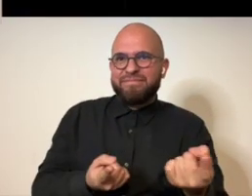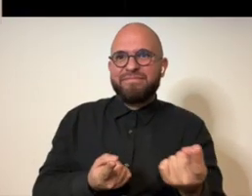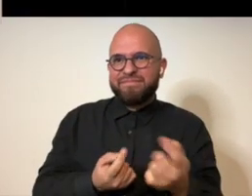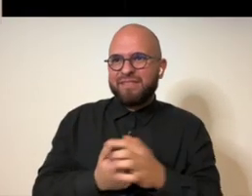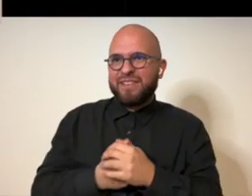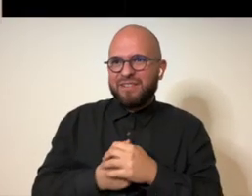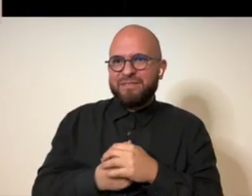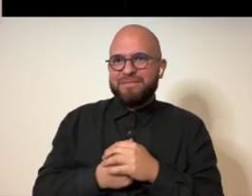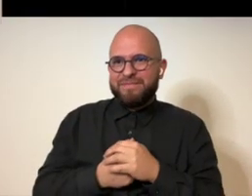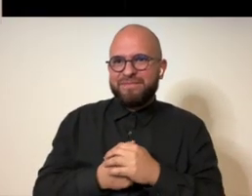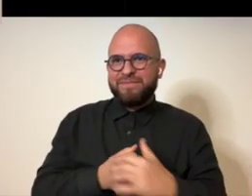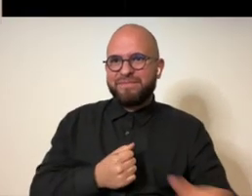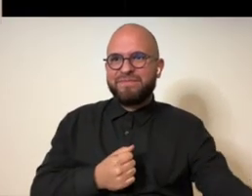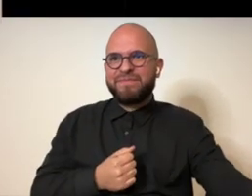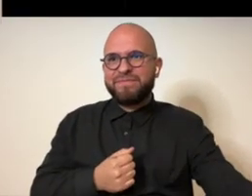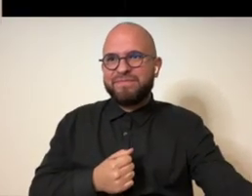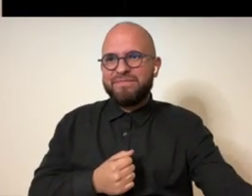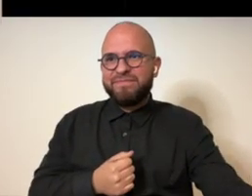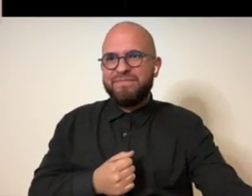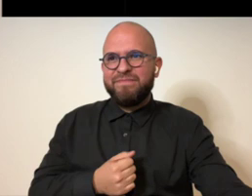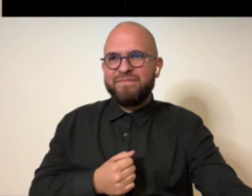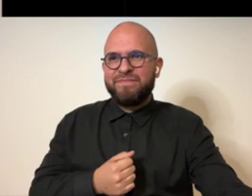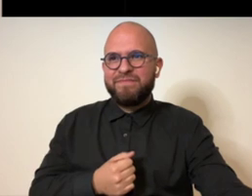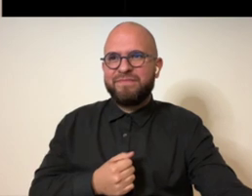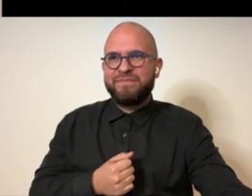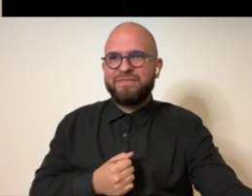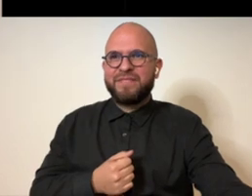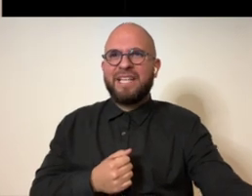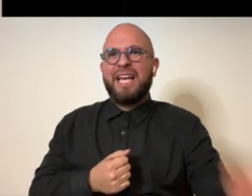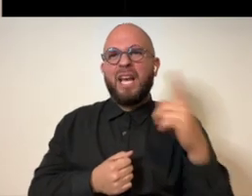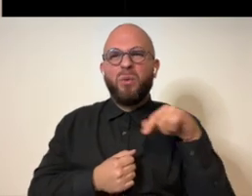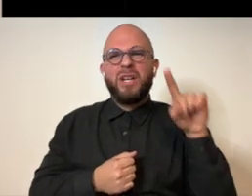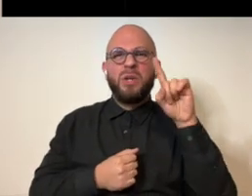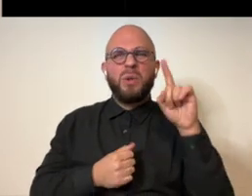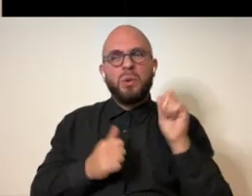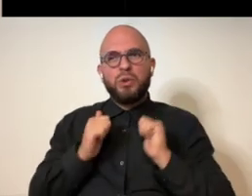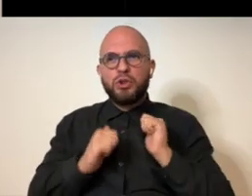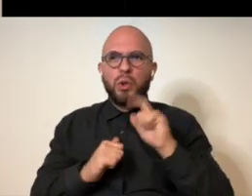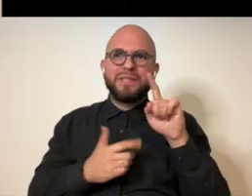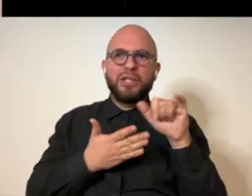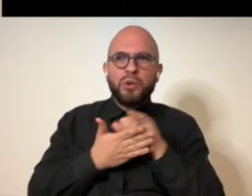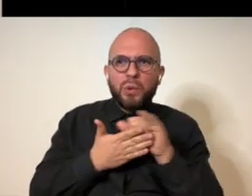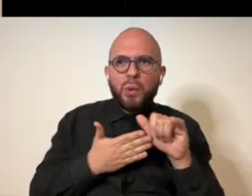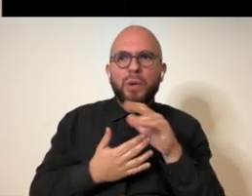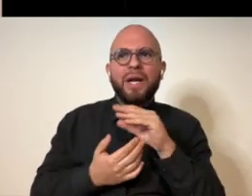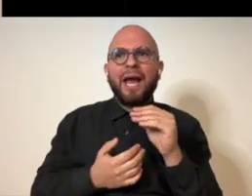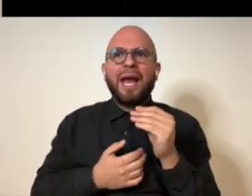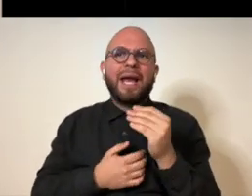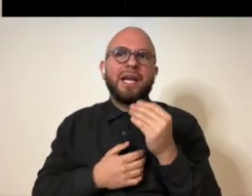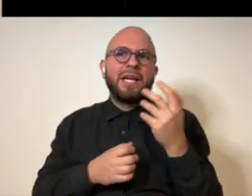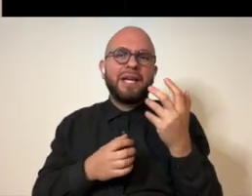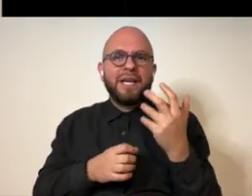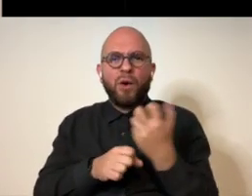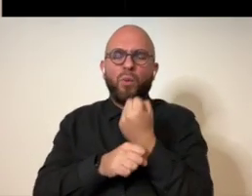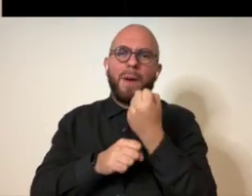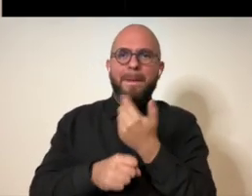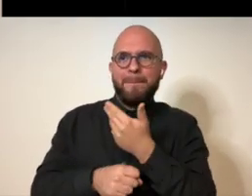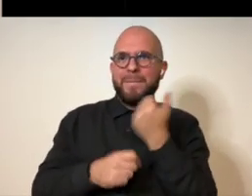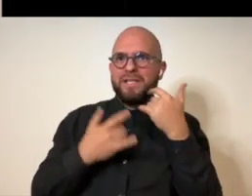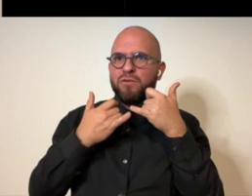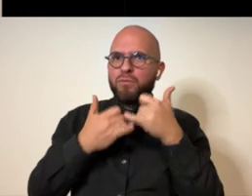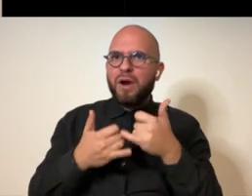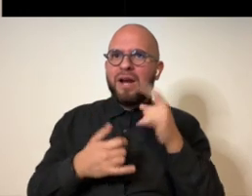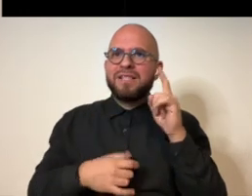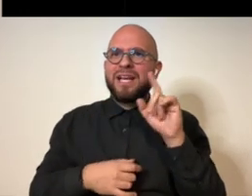that thing. It's amazing. One's been around too. It's like gone up to some shows in New